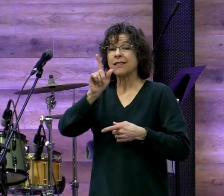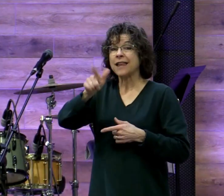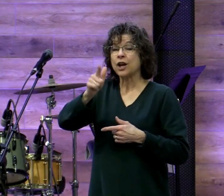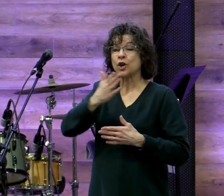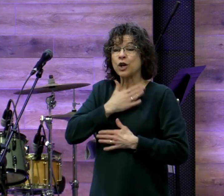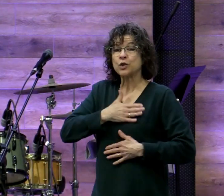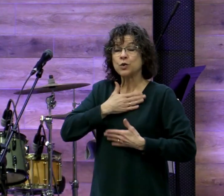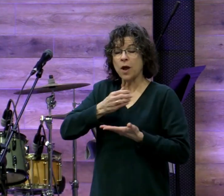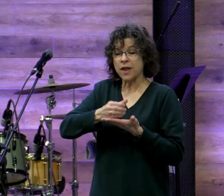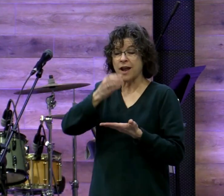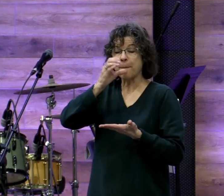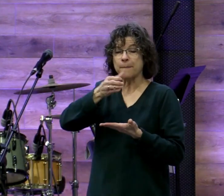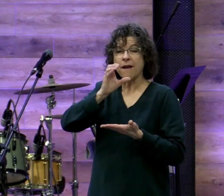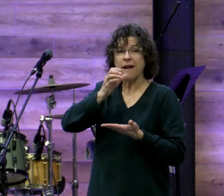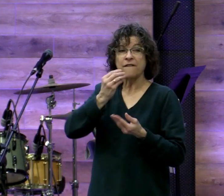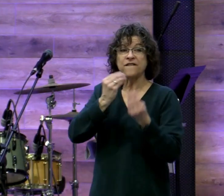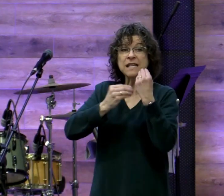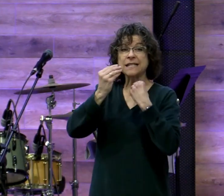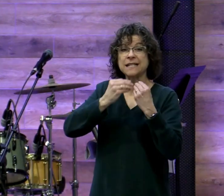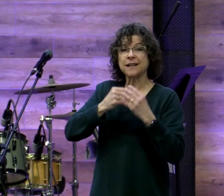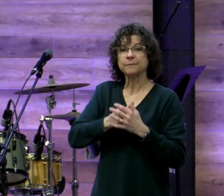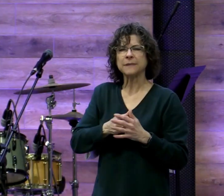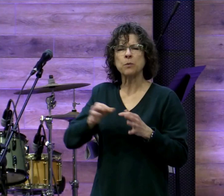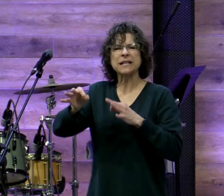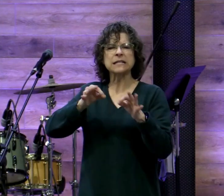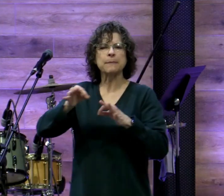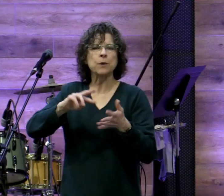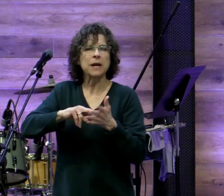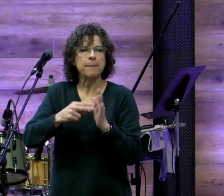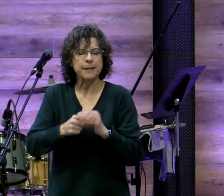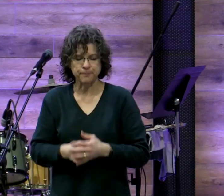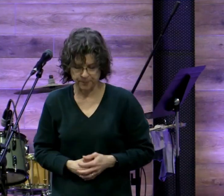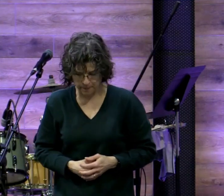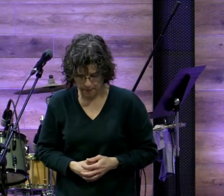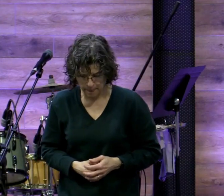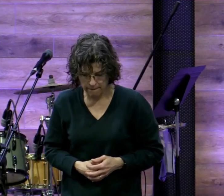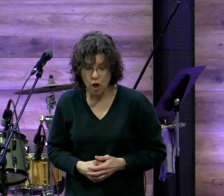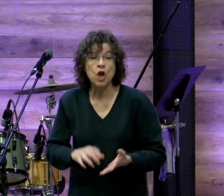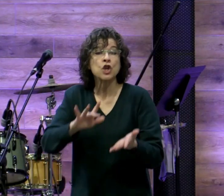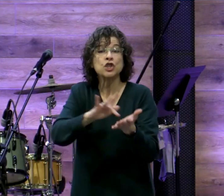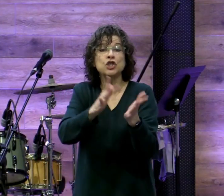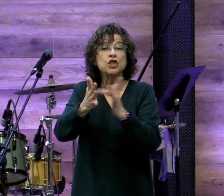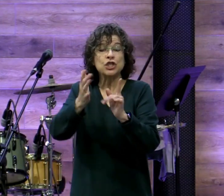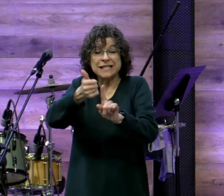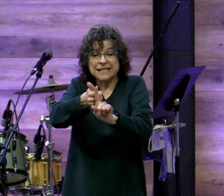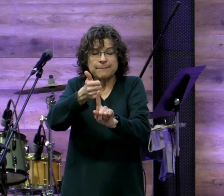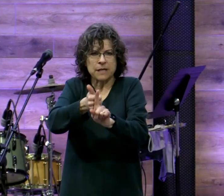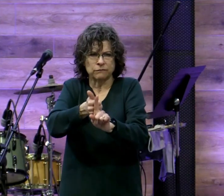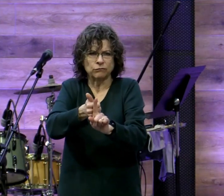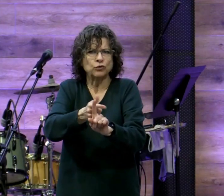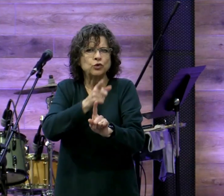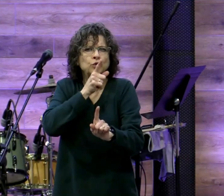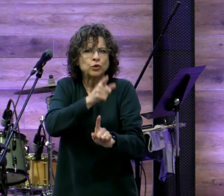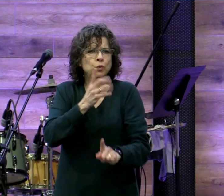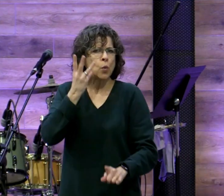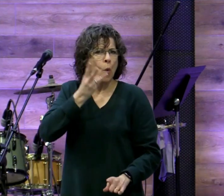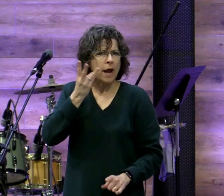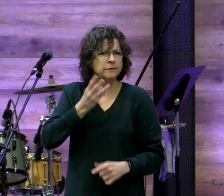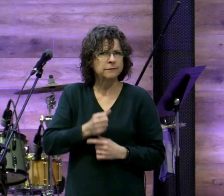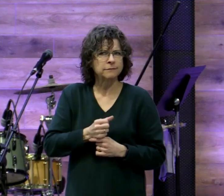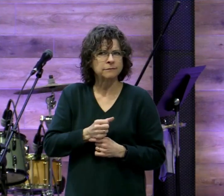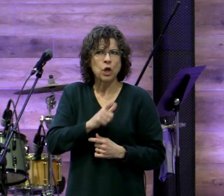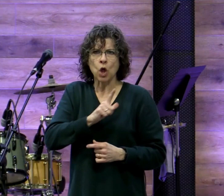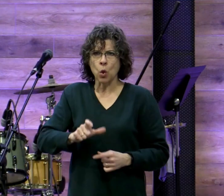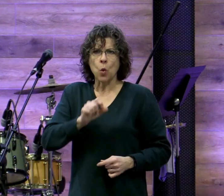me. First, Jesus is the true wine that we long for. He is the Lord of the wine. Do you know that